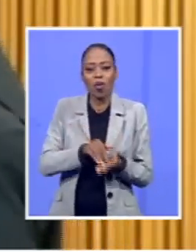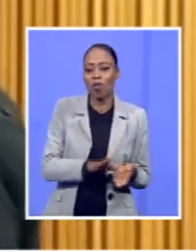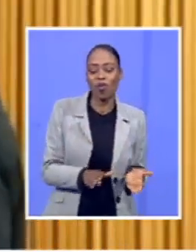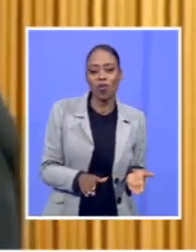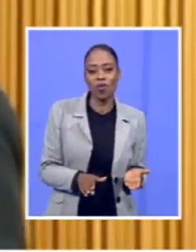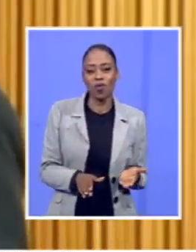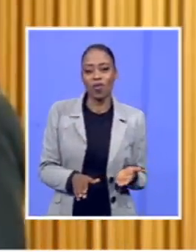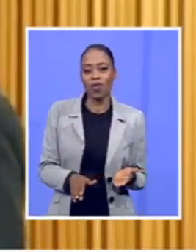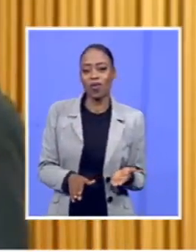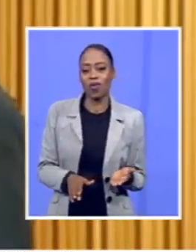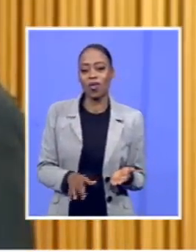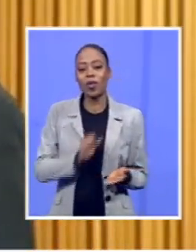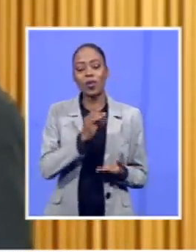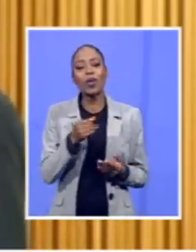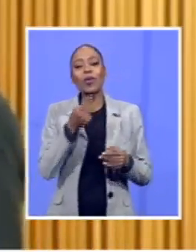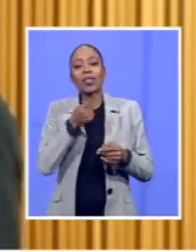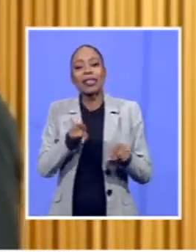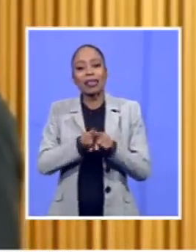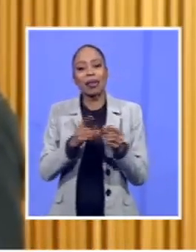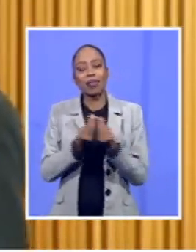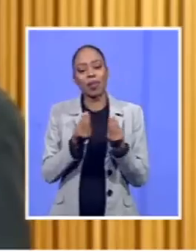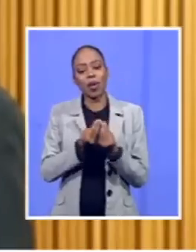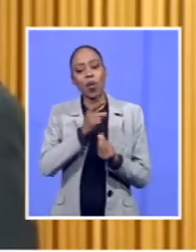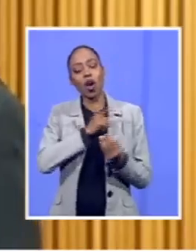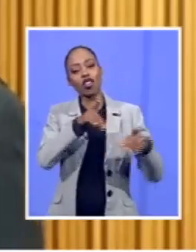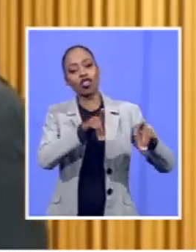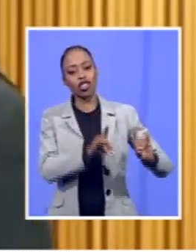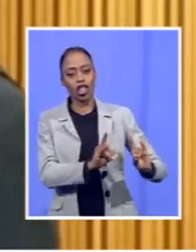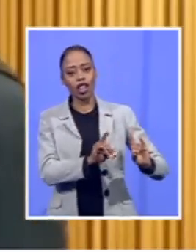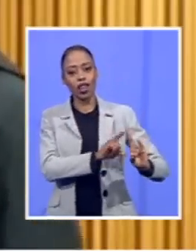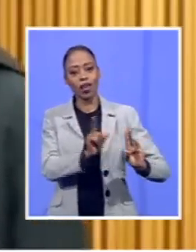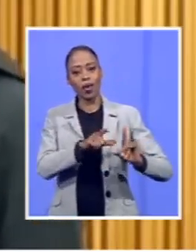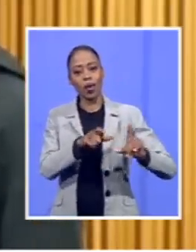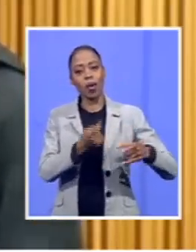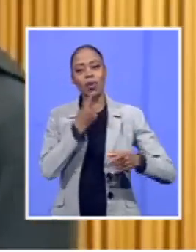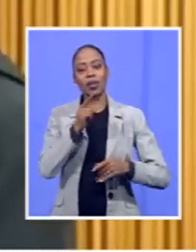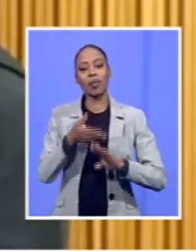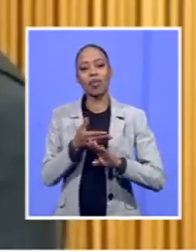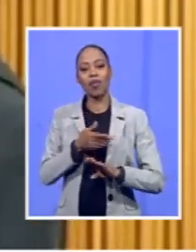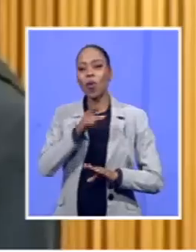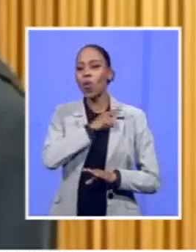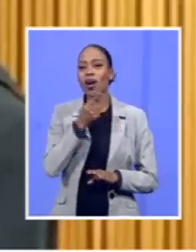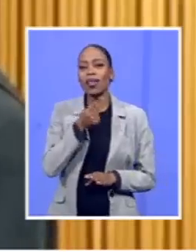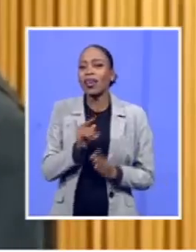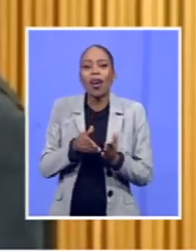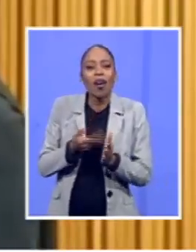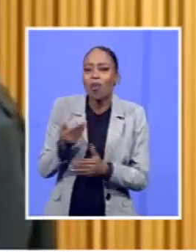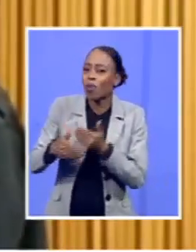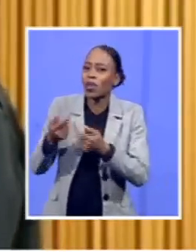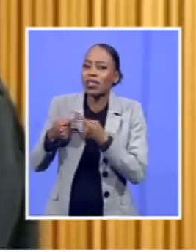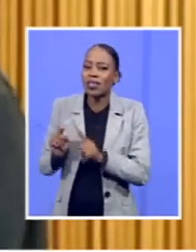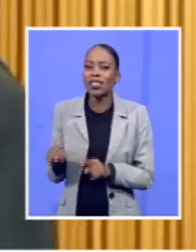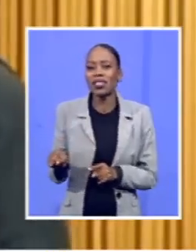Right? So we say the same thing that the chairperson of the committee has been saying. These are not removal